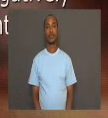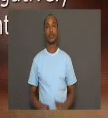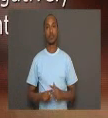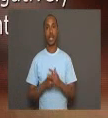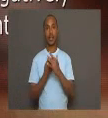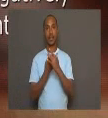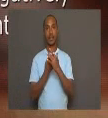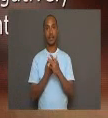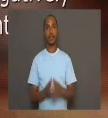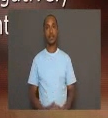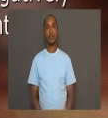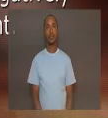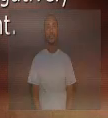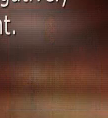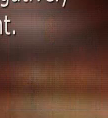Begin.